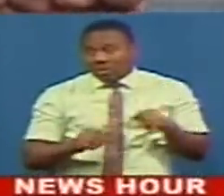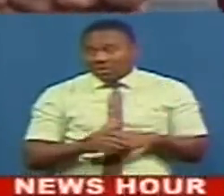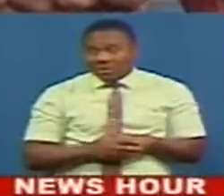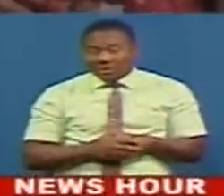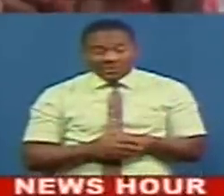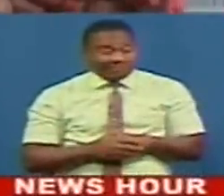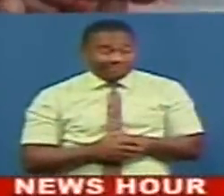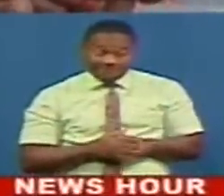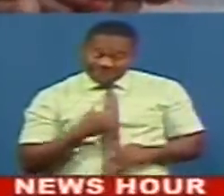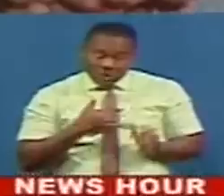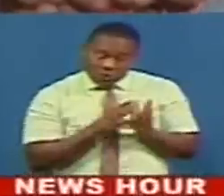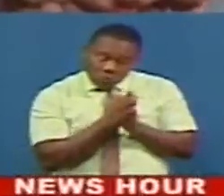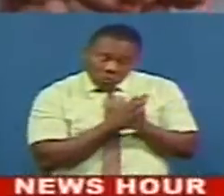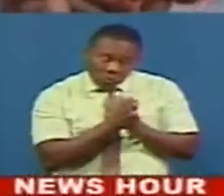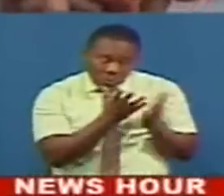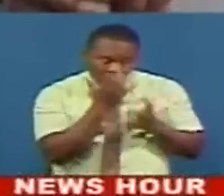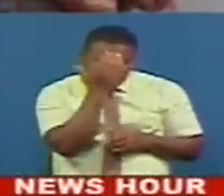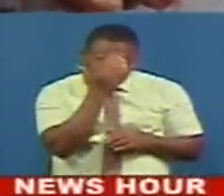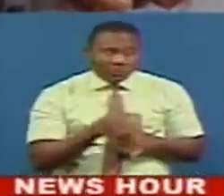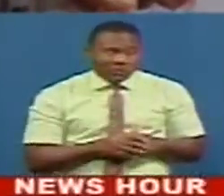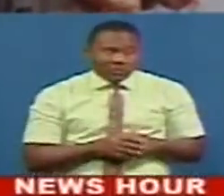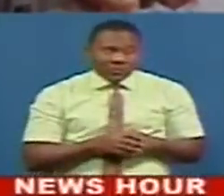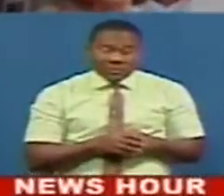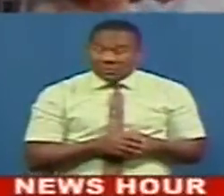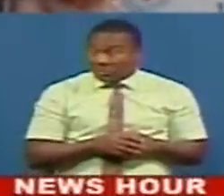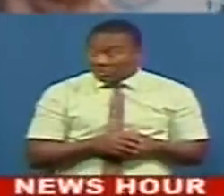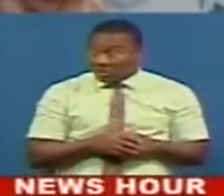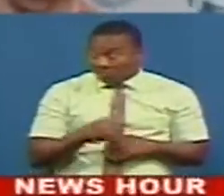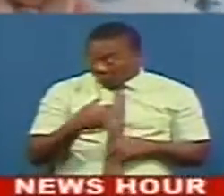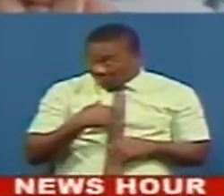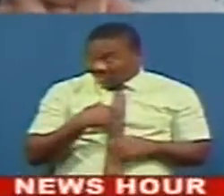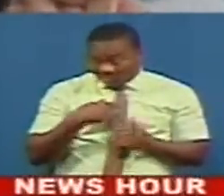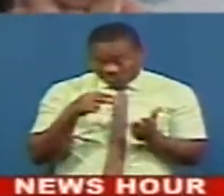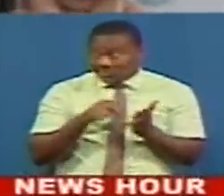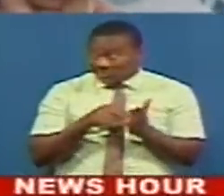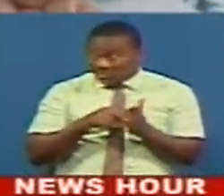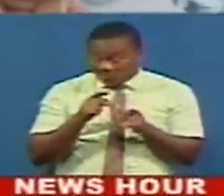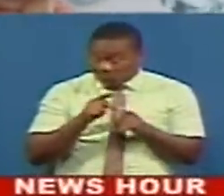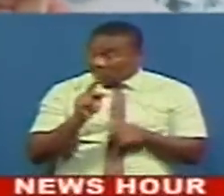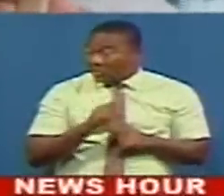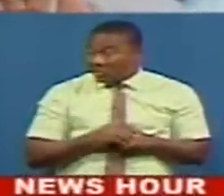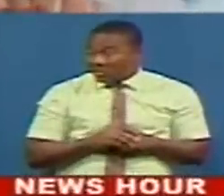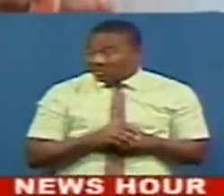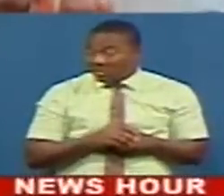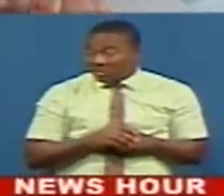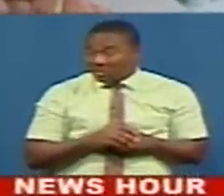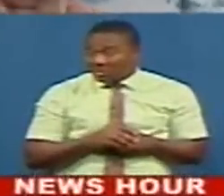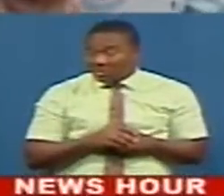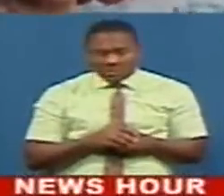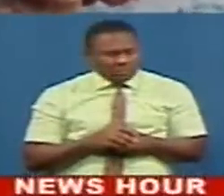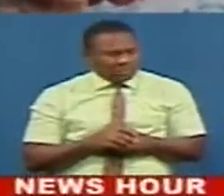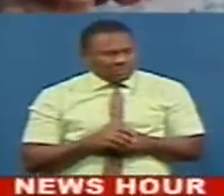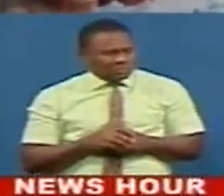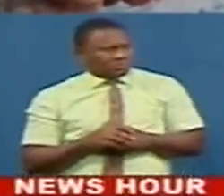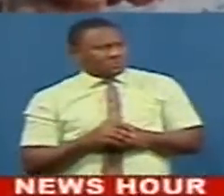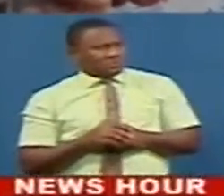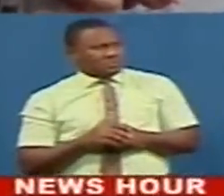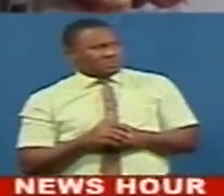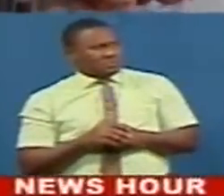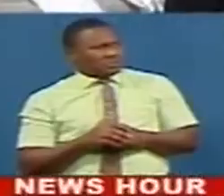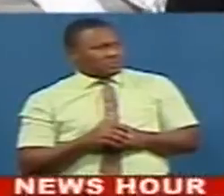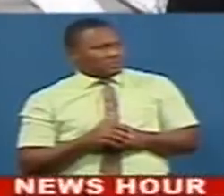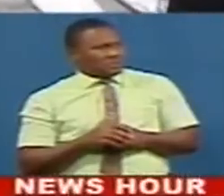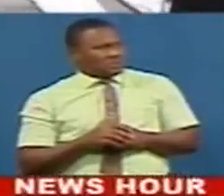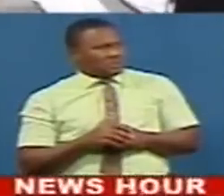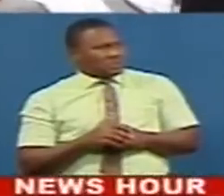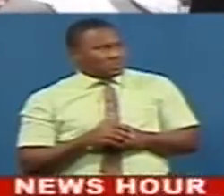am interested in that long story. And she said, I am a trained nurse. It took me more than 2 minutes to give